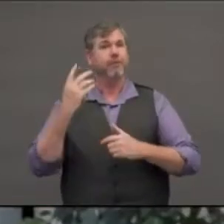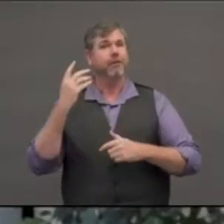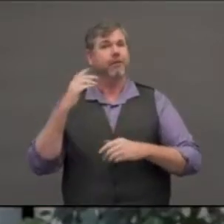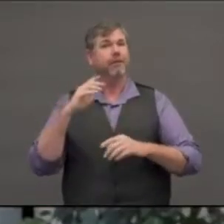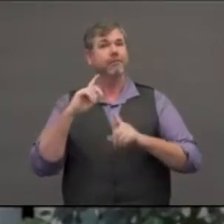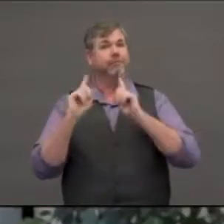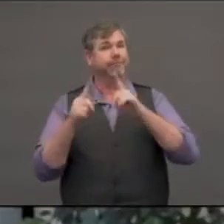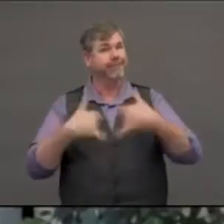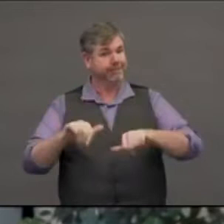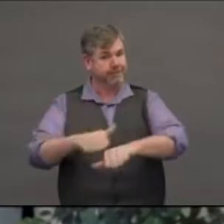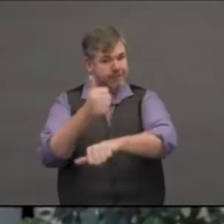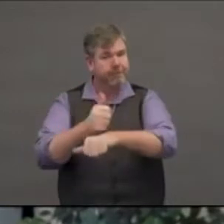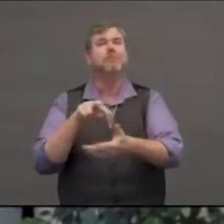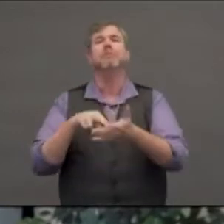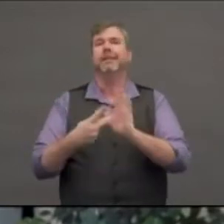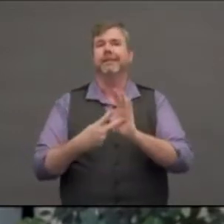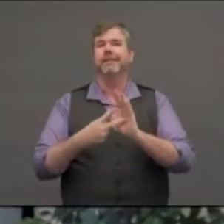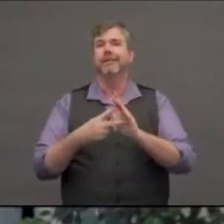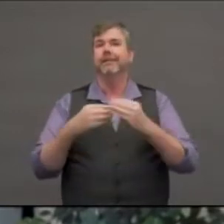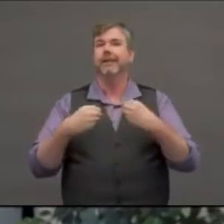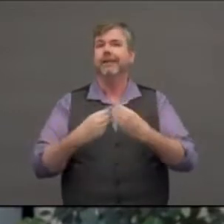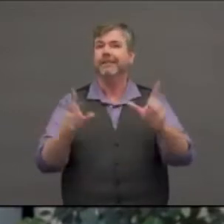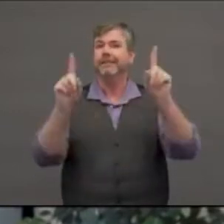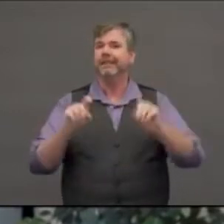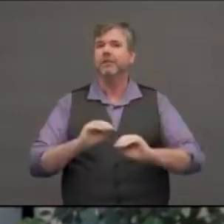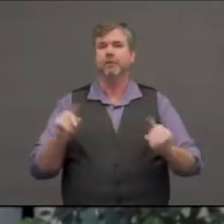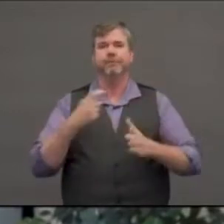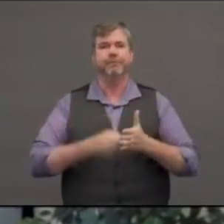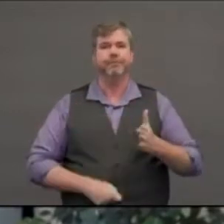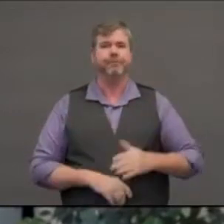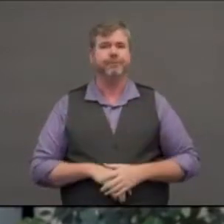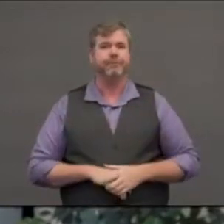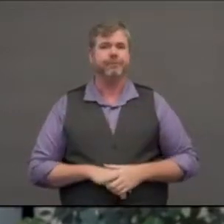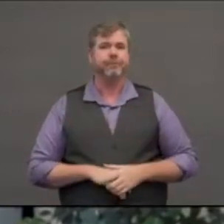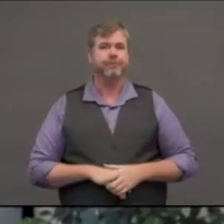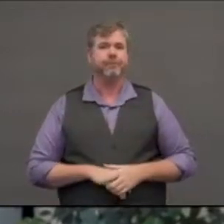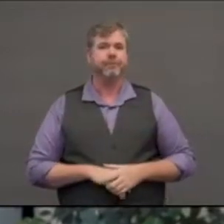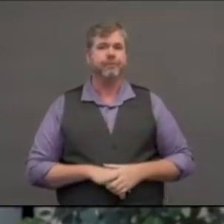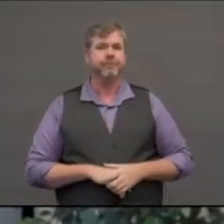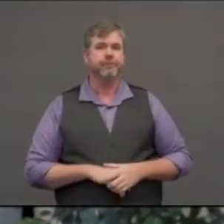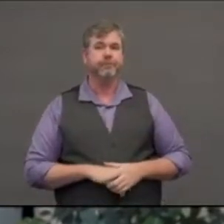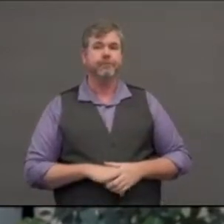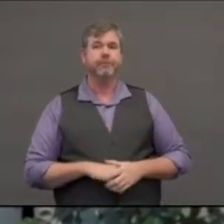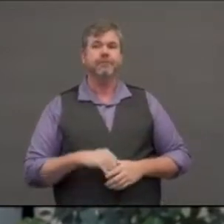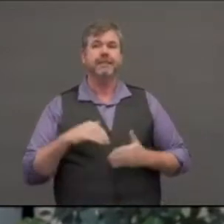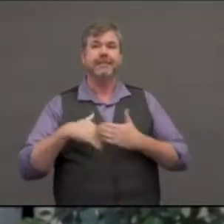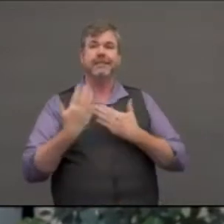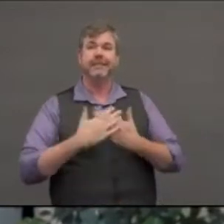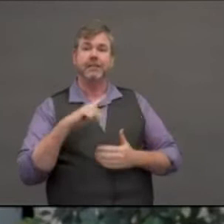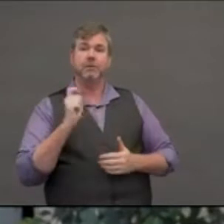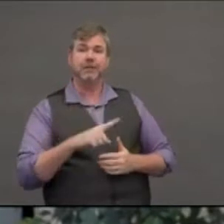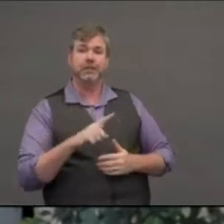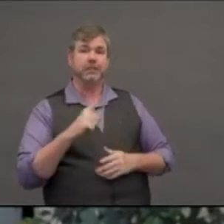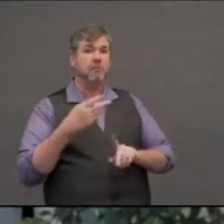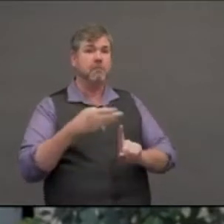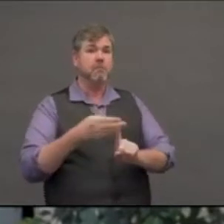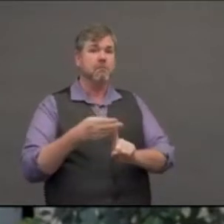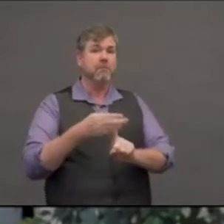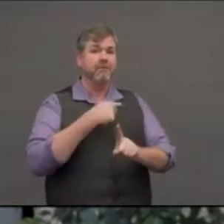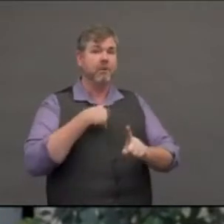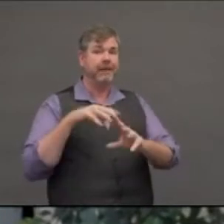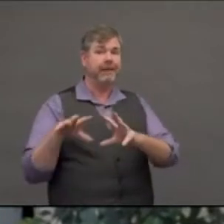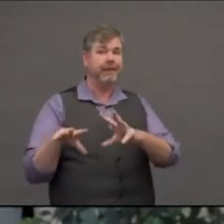says, I must travel for business but need a test 72 hours prior to leaving. Is the county providing